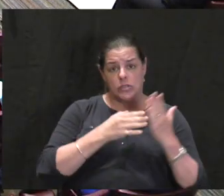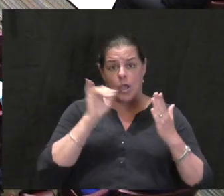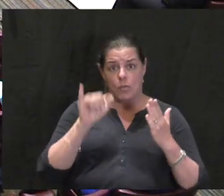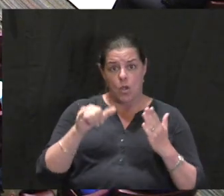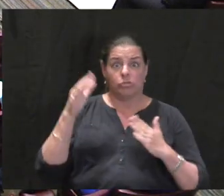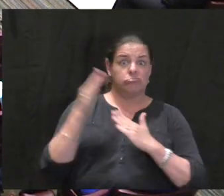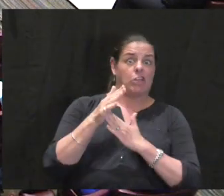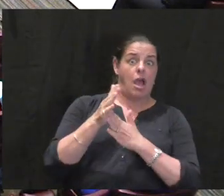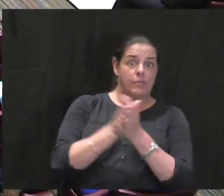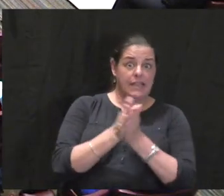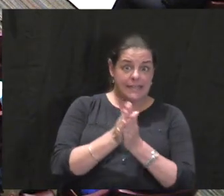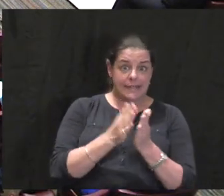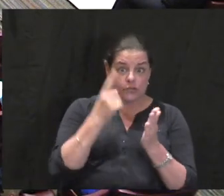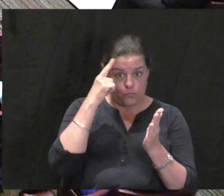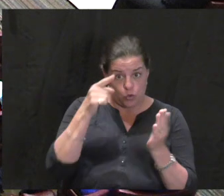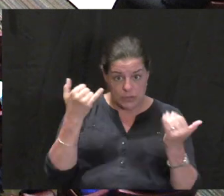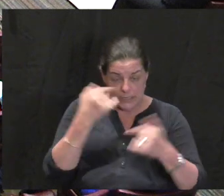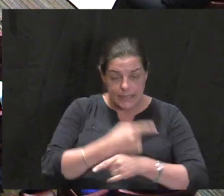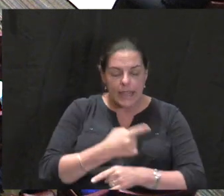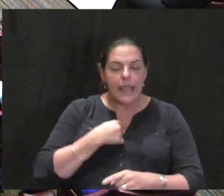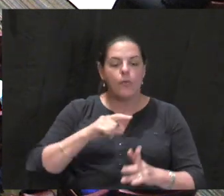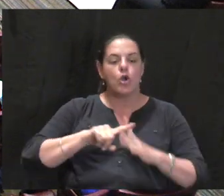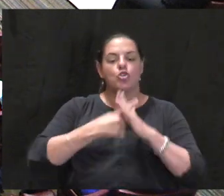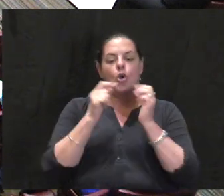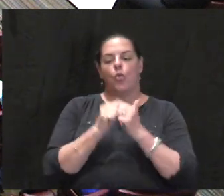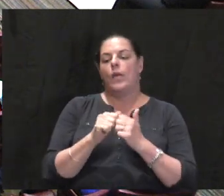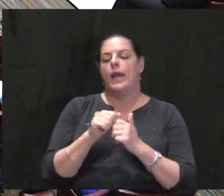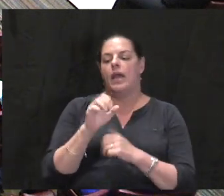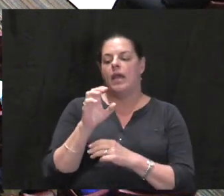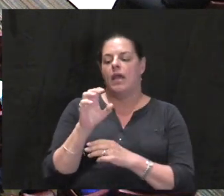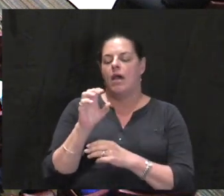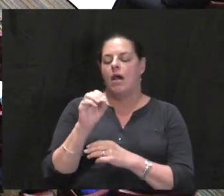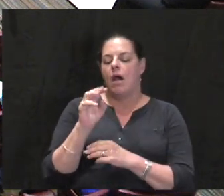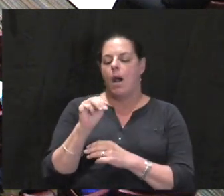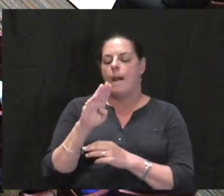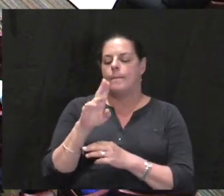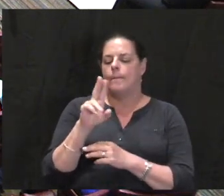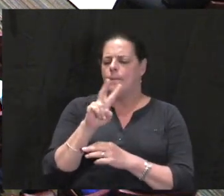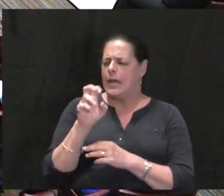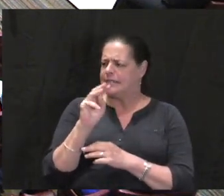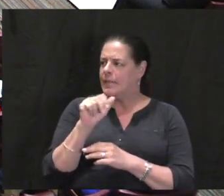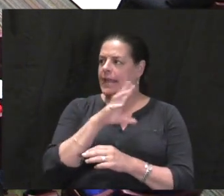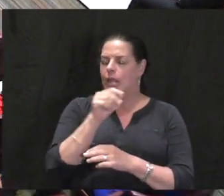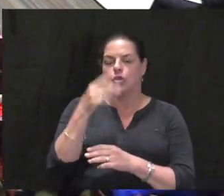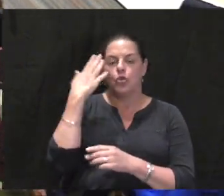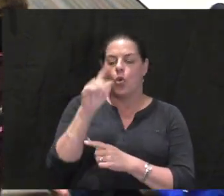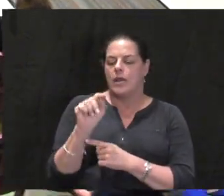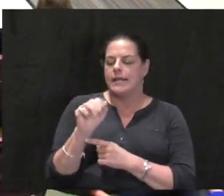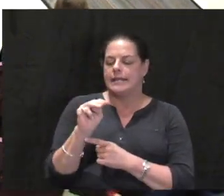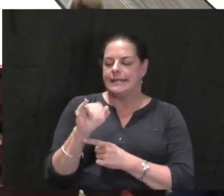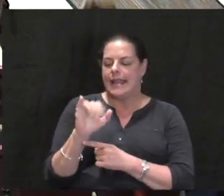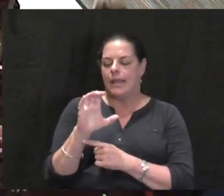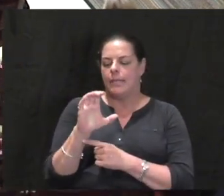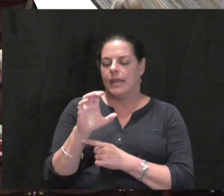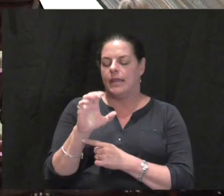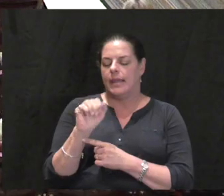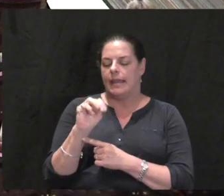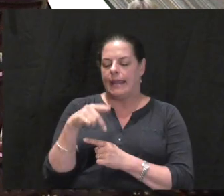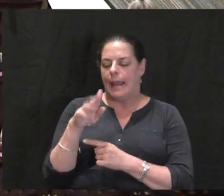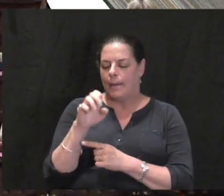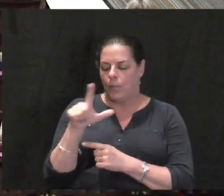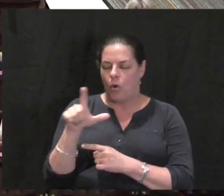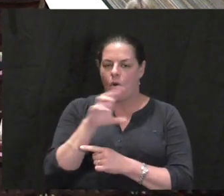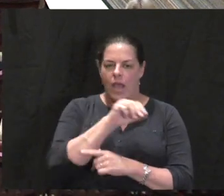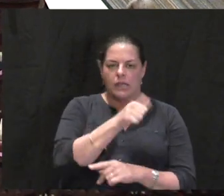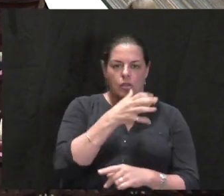our families when there are concerns. So I'm going to turn that over to her, and she's going to just share a little bit about her work. Their work, sorry.